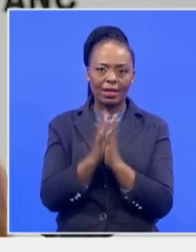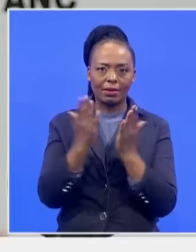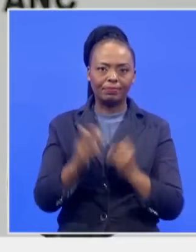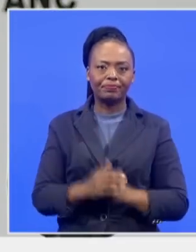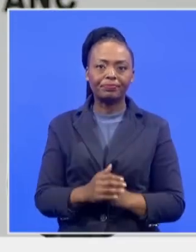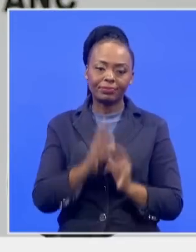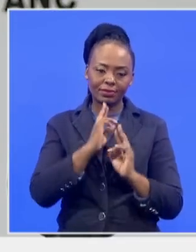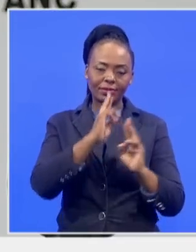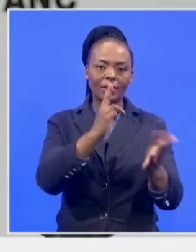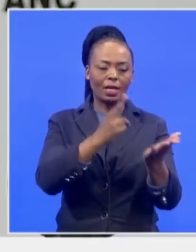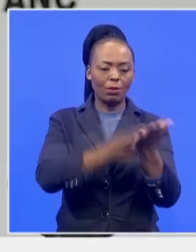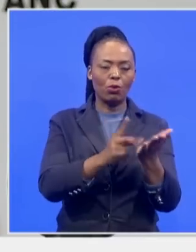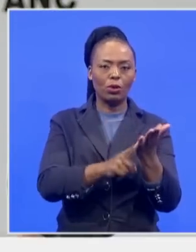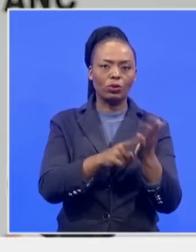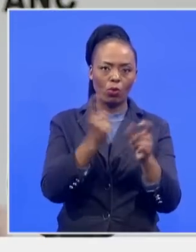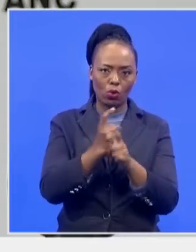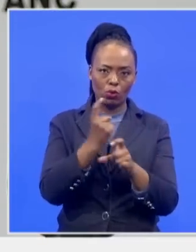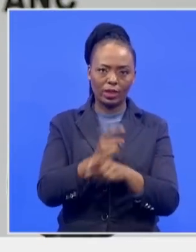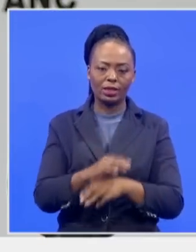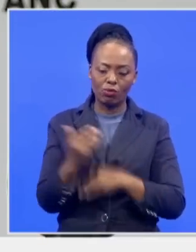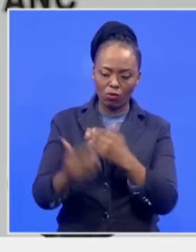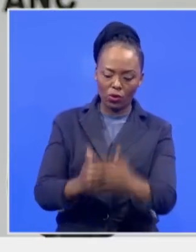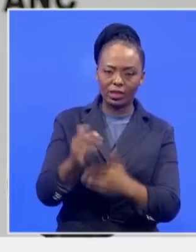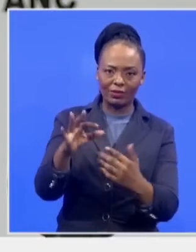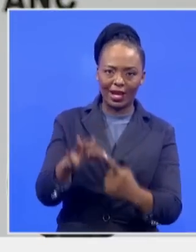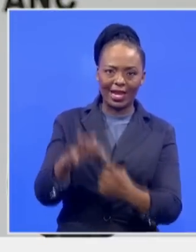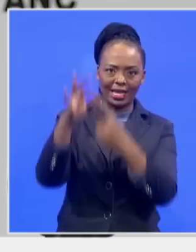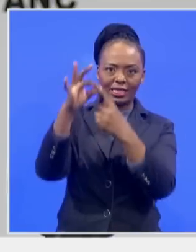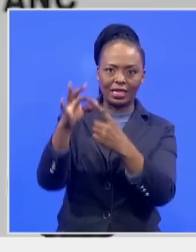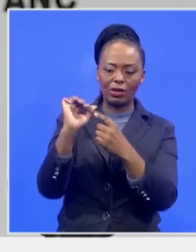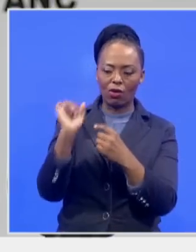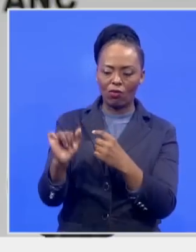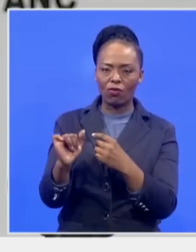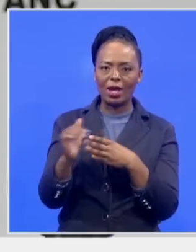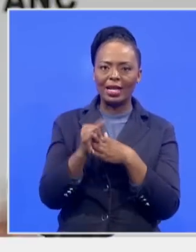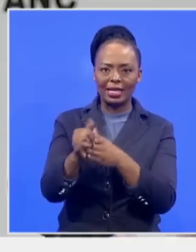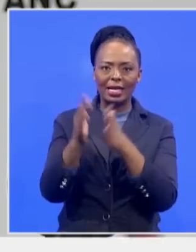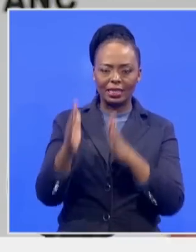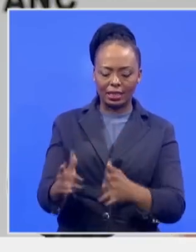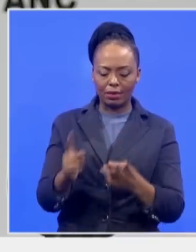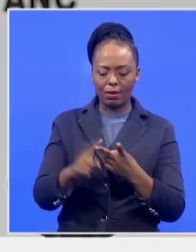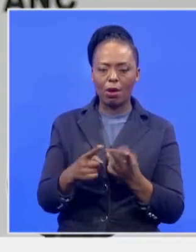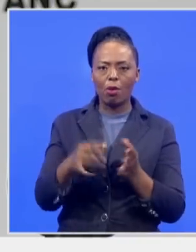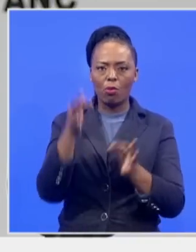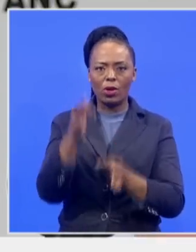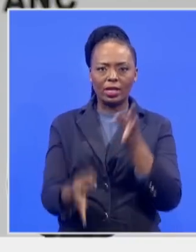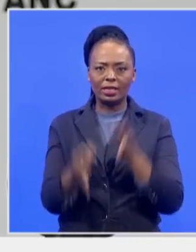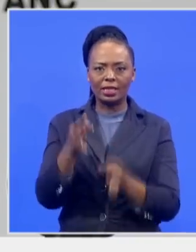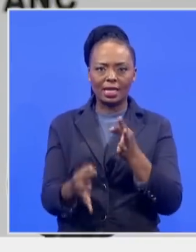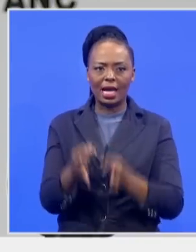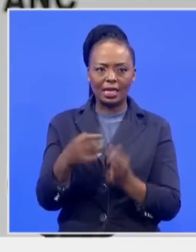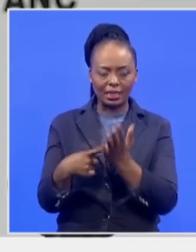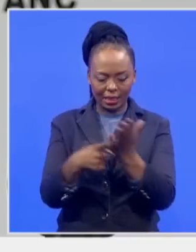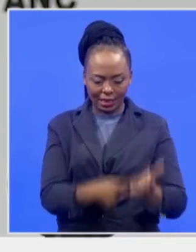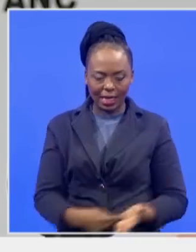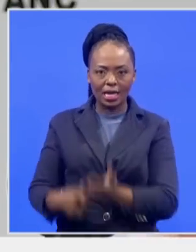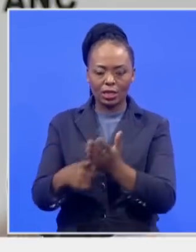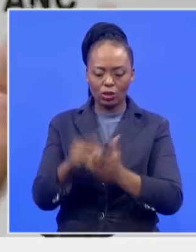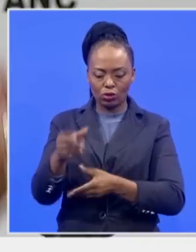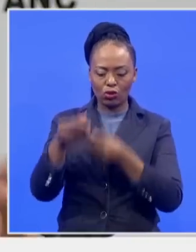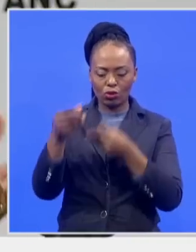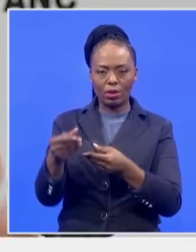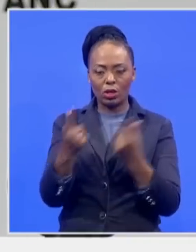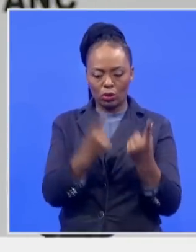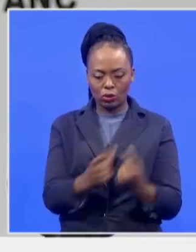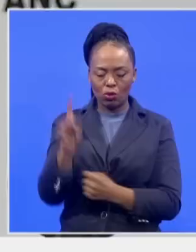the process is open. The process of the election of their leadership, political discussion documents, this is what they must do,